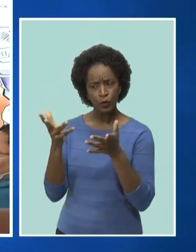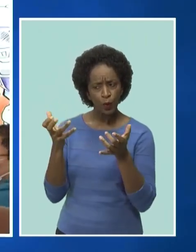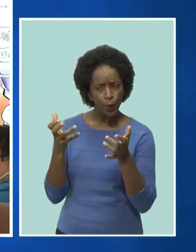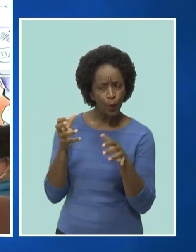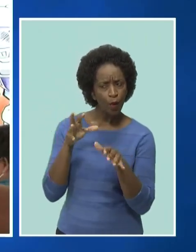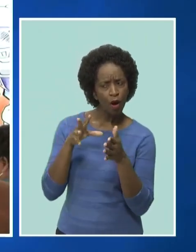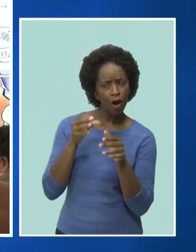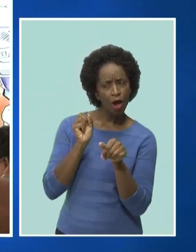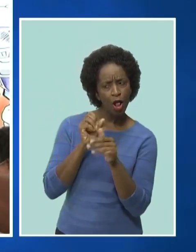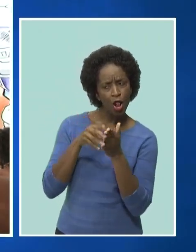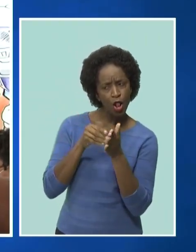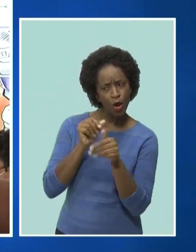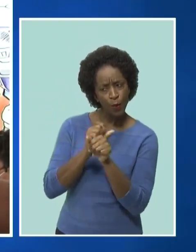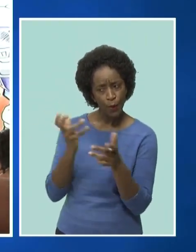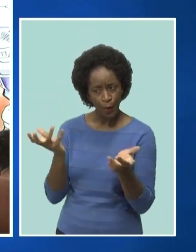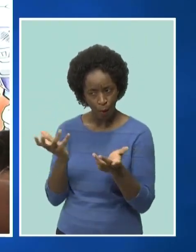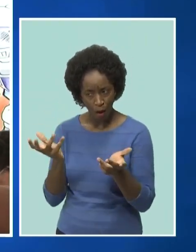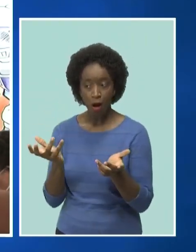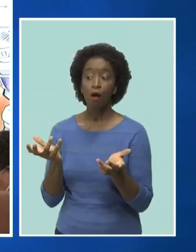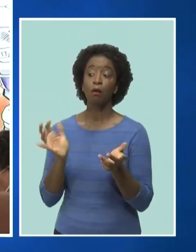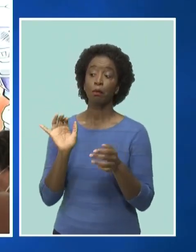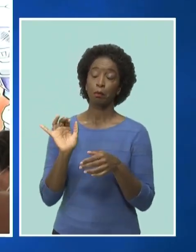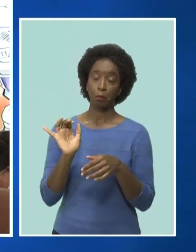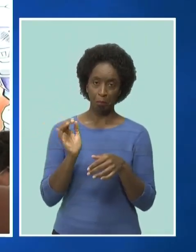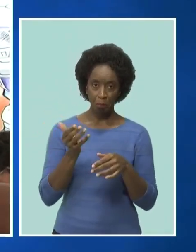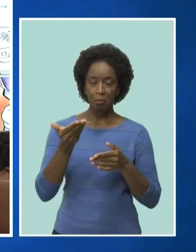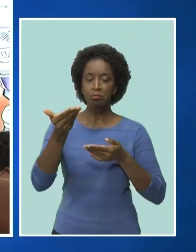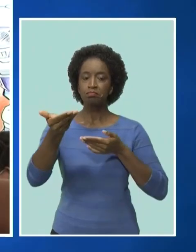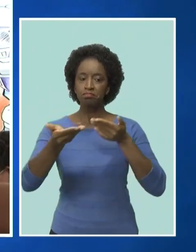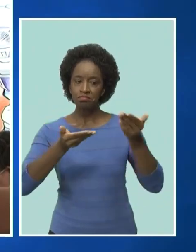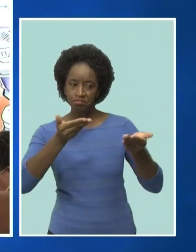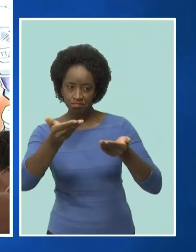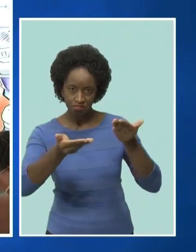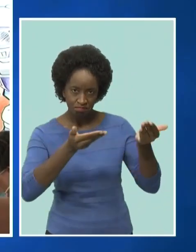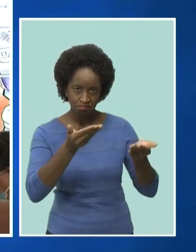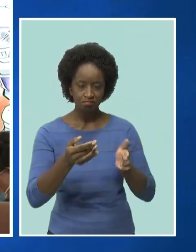were most interested in, and I tried to then get those persons to come in to show their career.